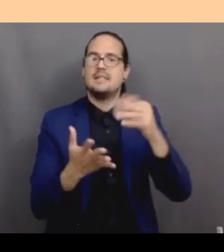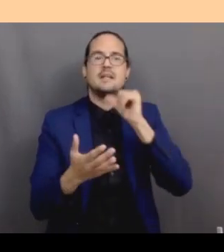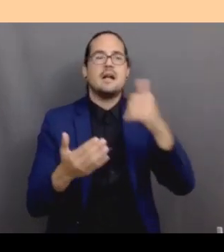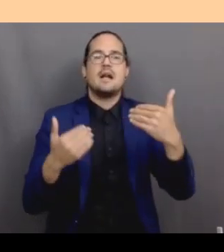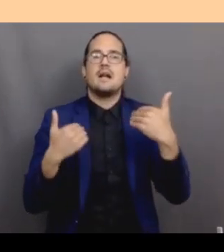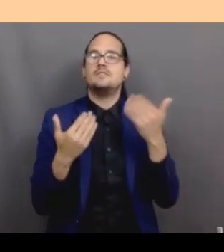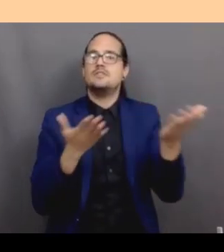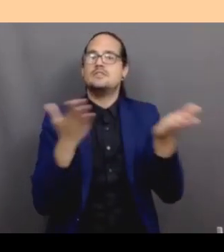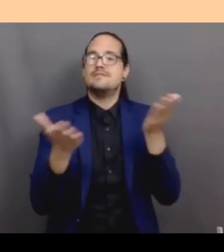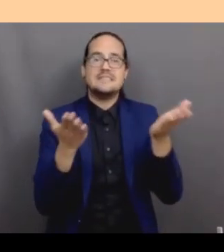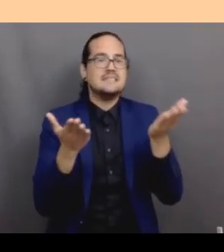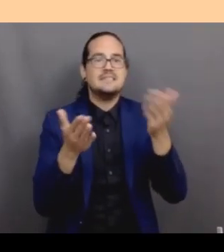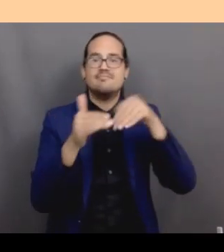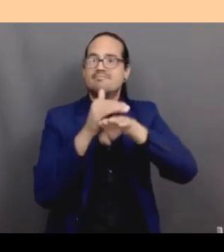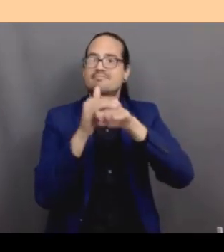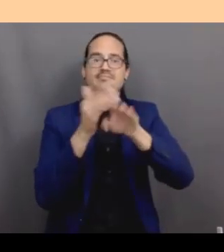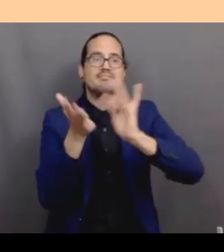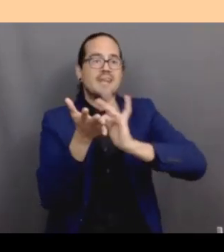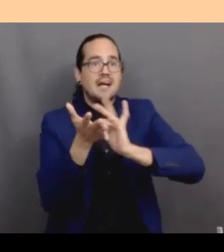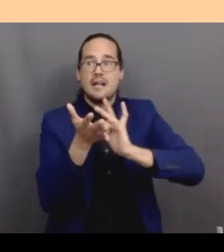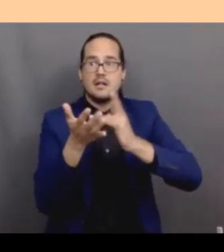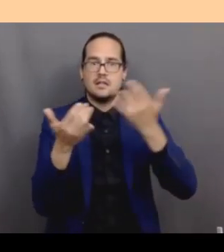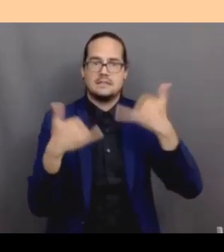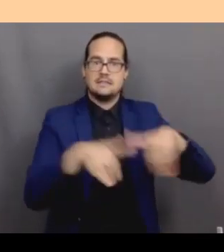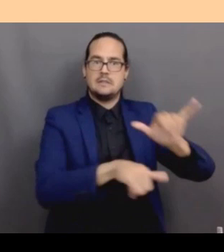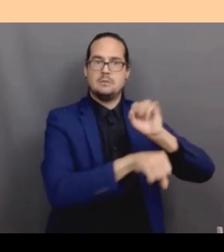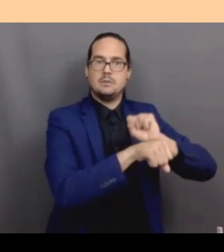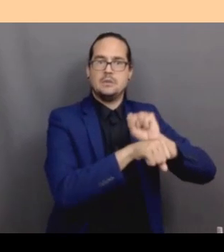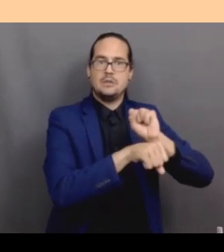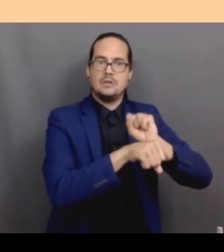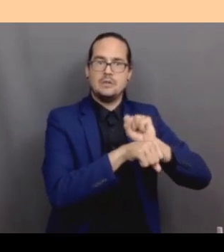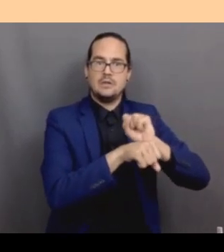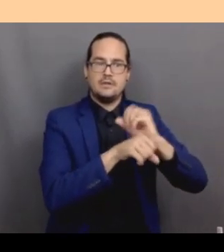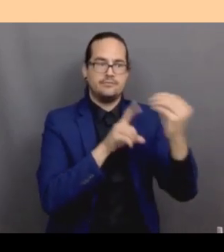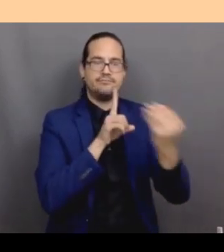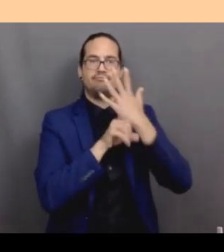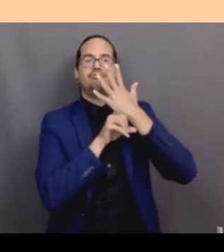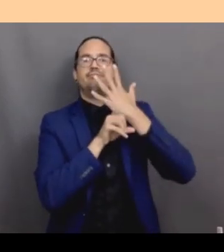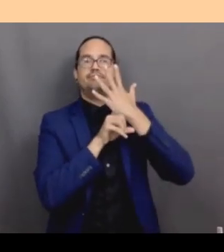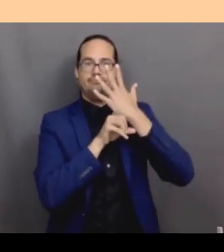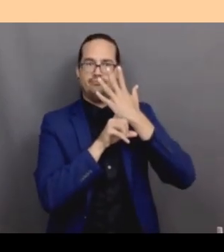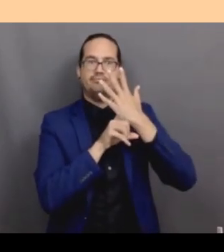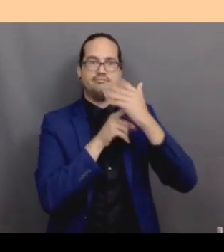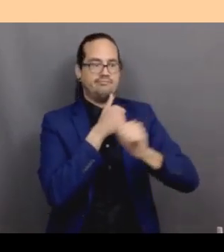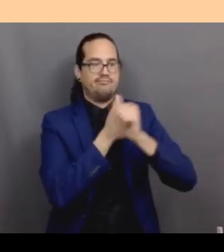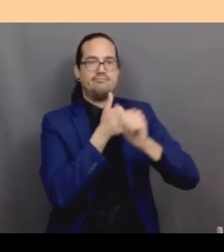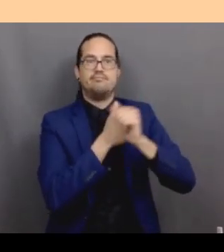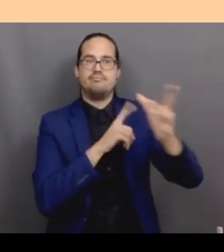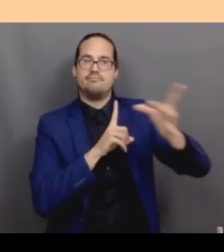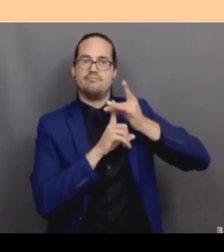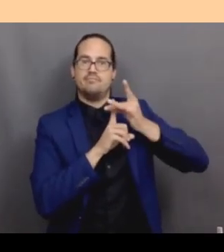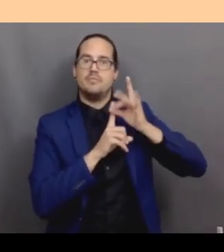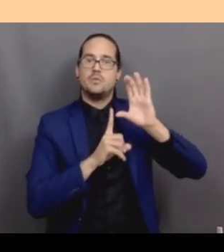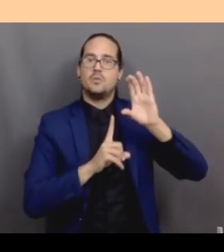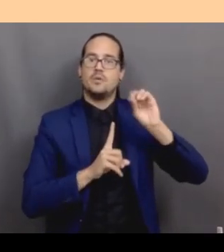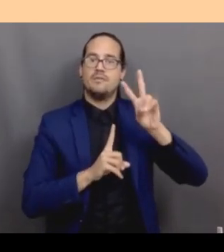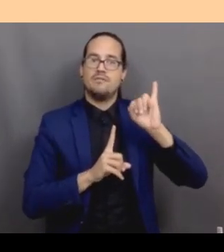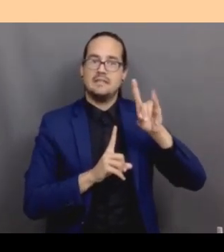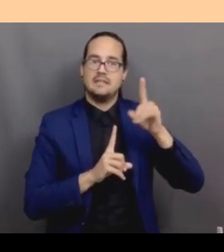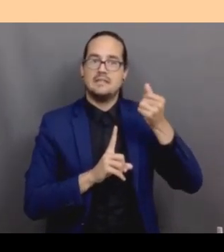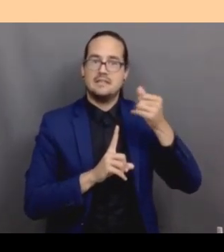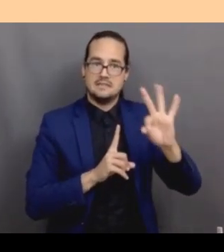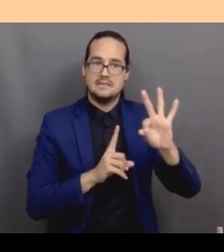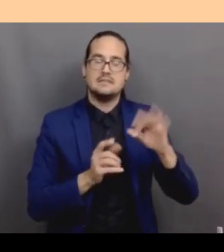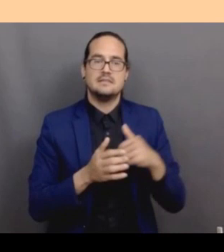COVID-19. And that's what I mentioned previously, that we're starting to see small clusters that are concerning to us, and which is why we need to double down on